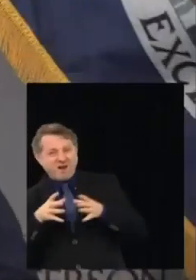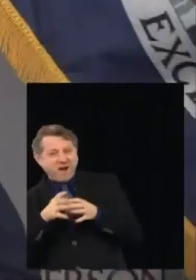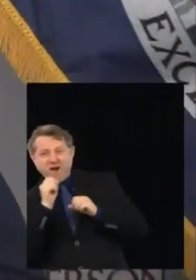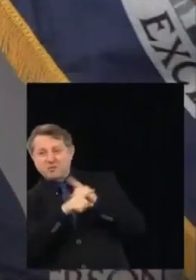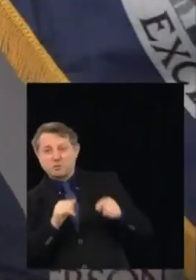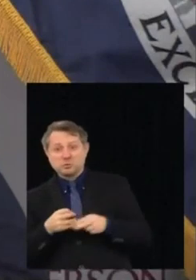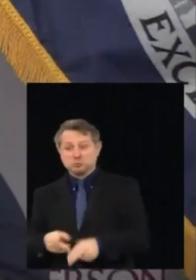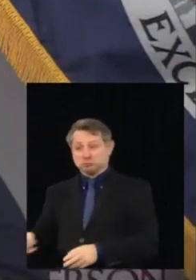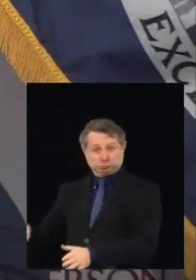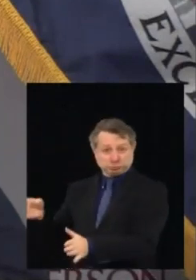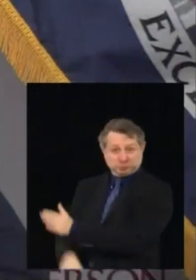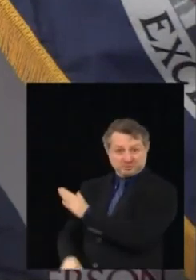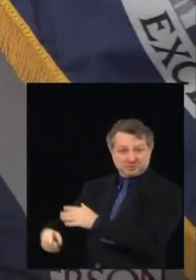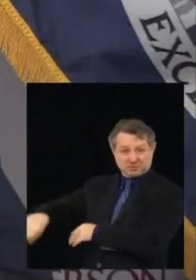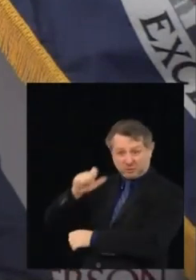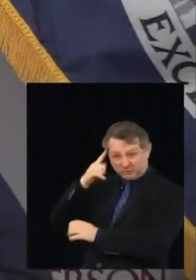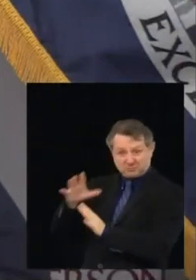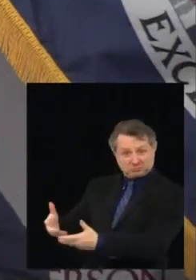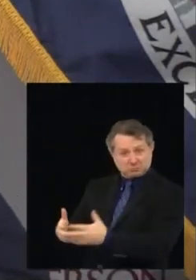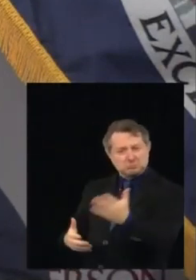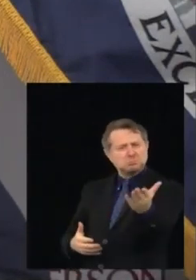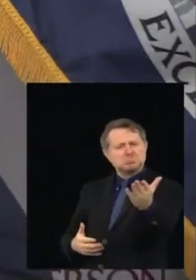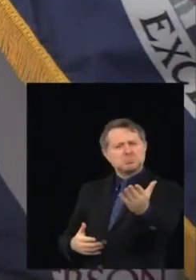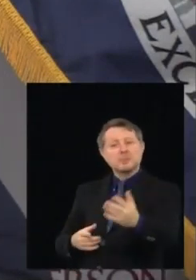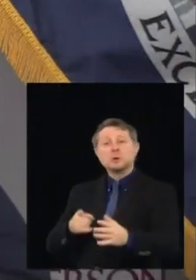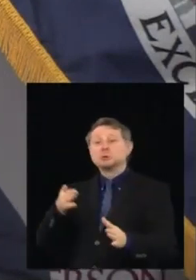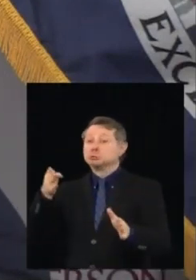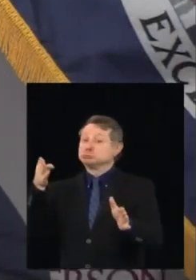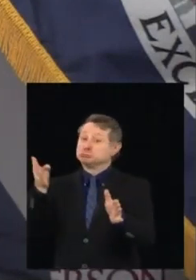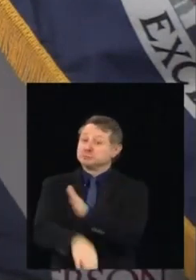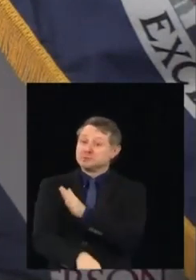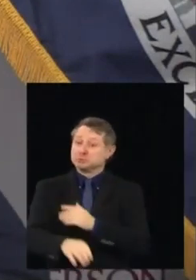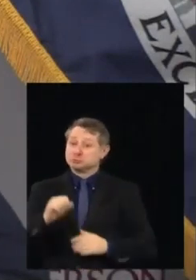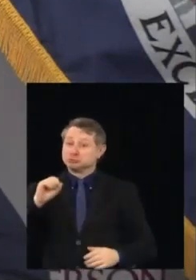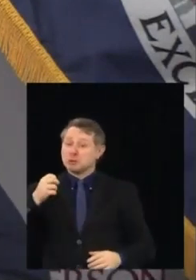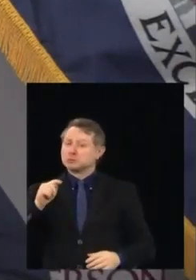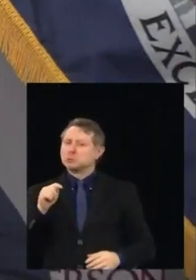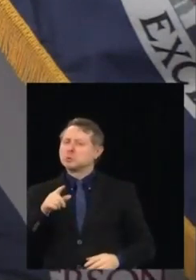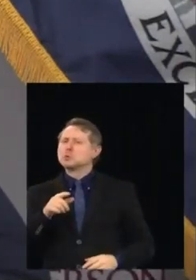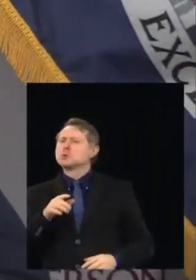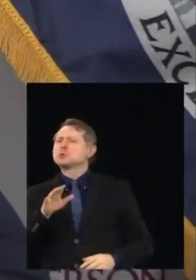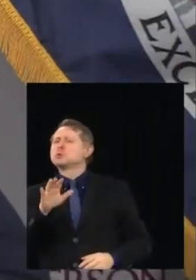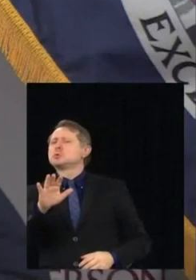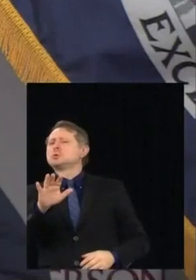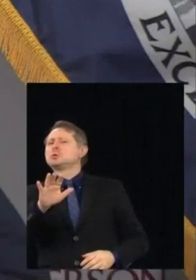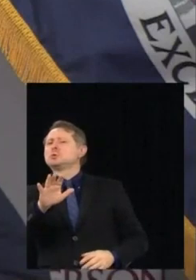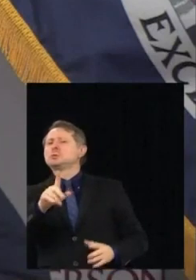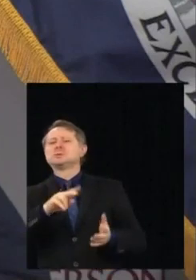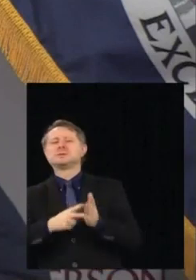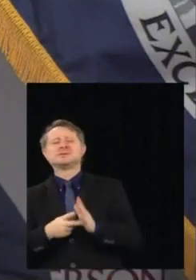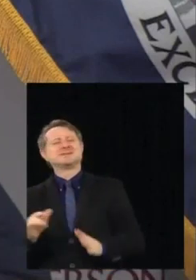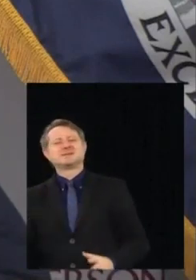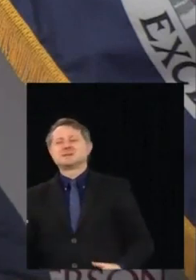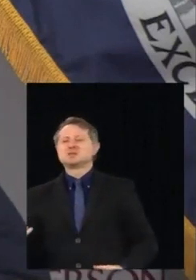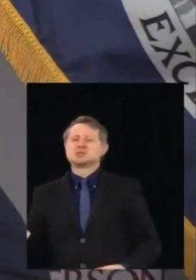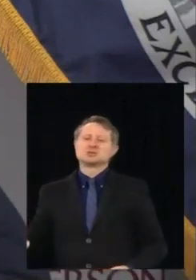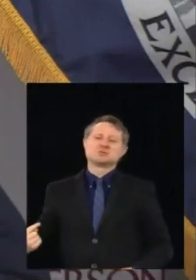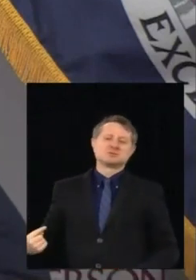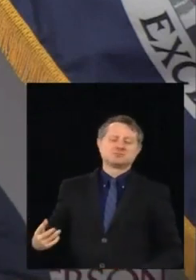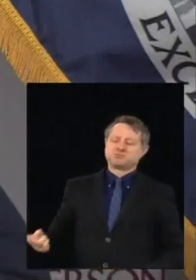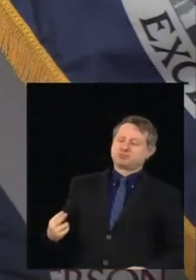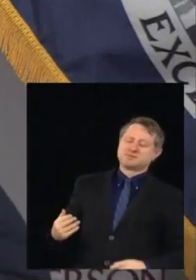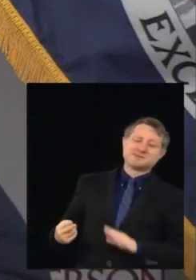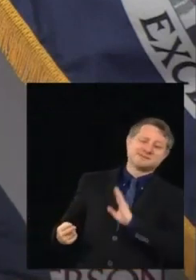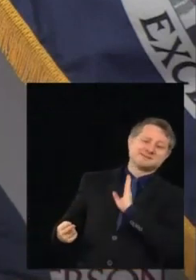Look, is it a cheap shot? Yes, it's a cheap shot. let's look at the facts. And I understand